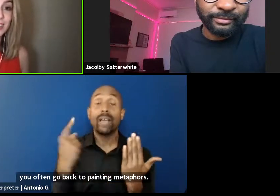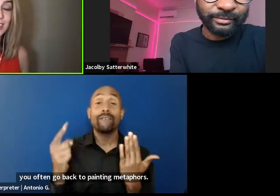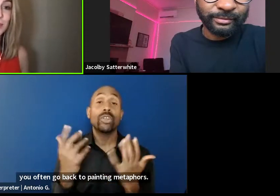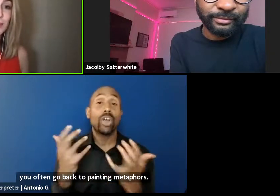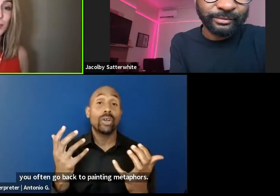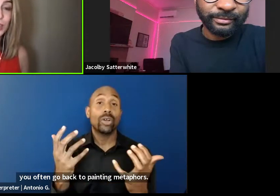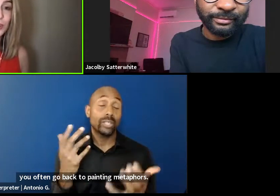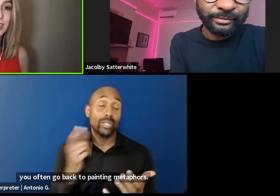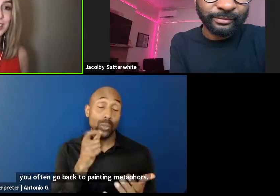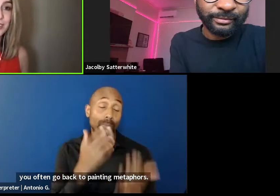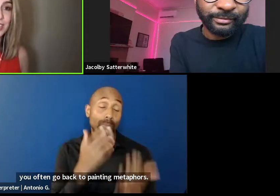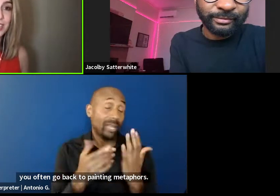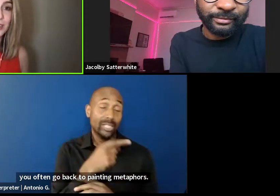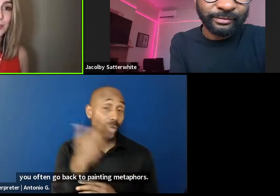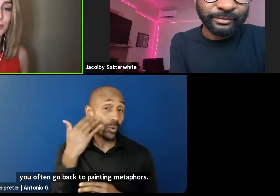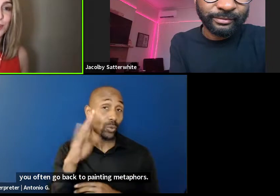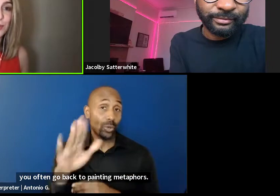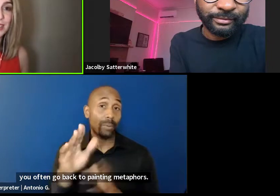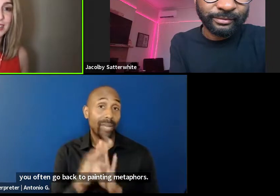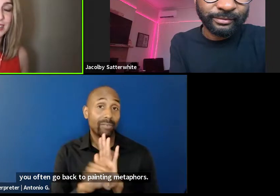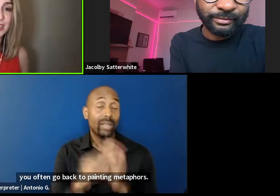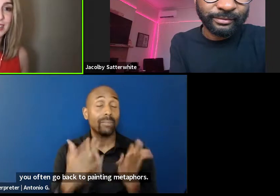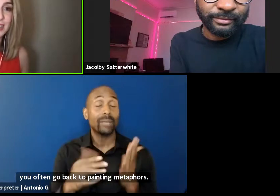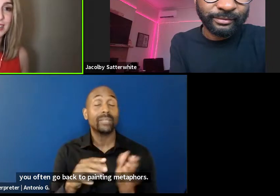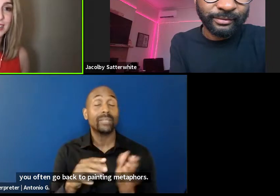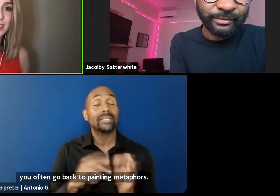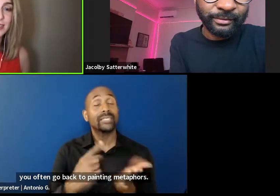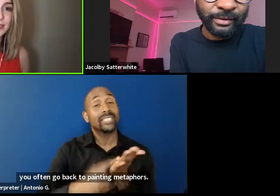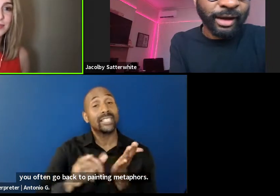painter before you got into video and performance.